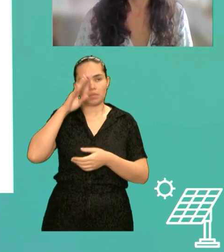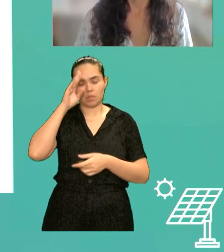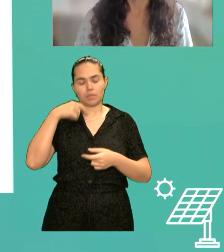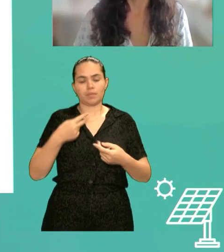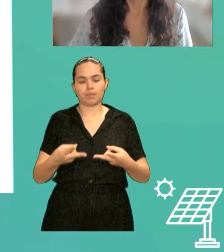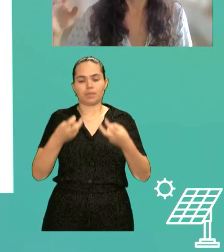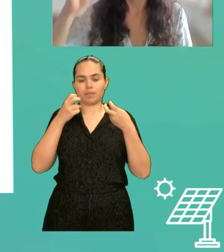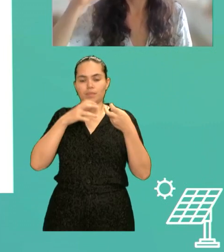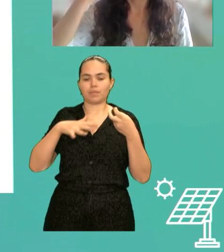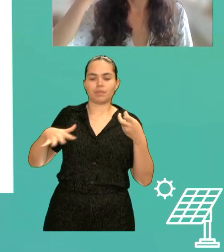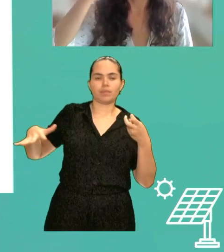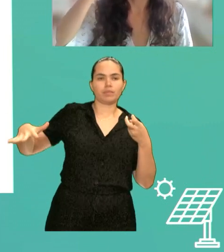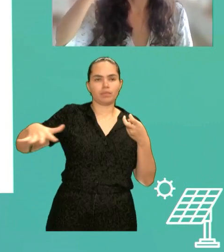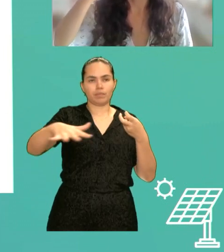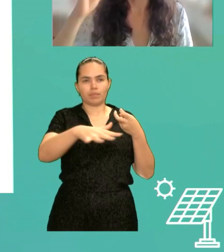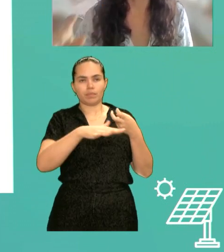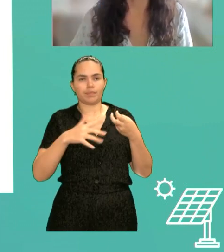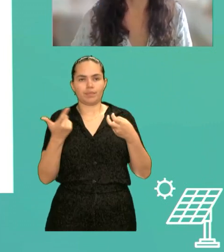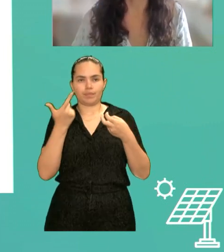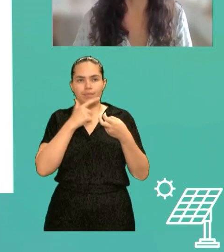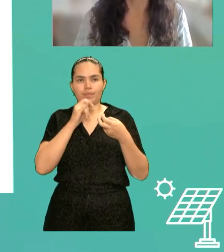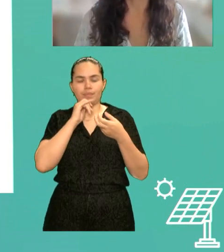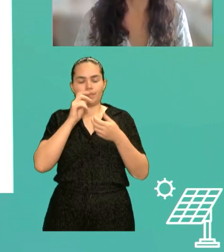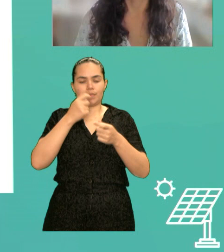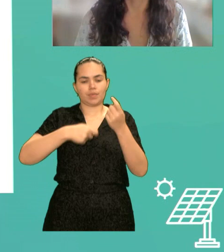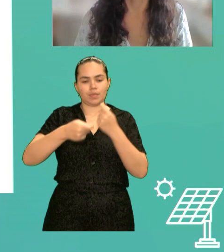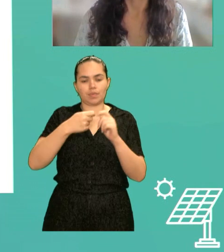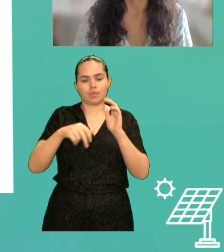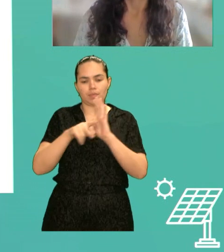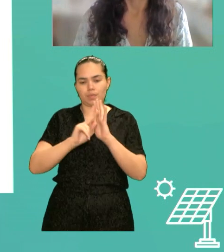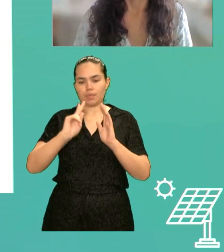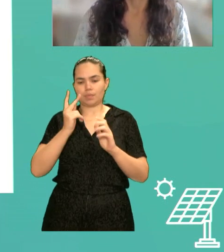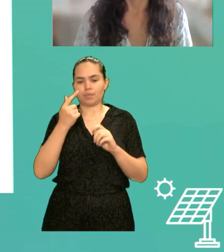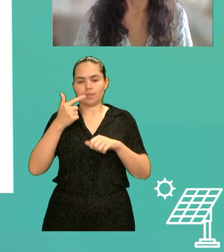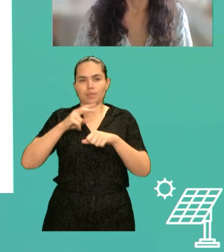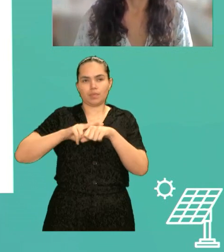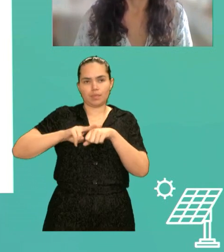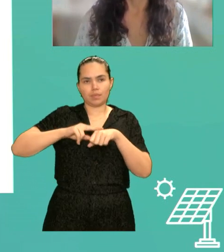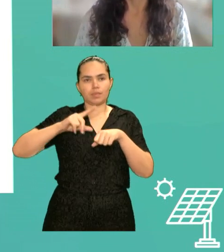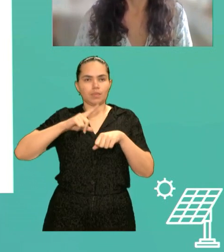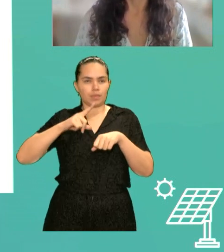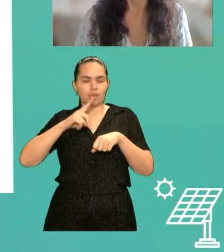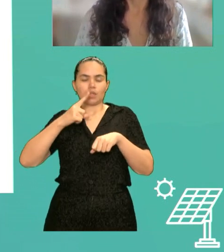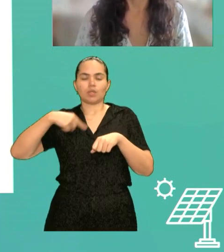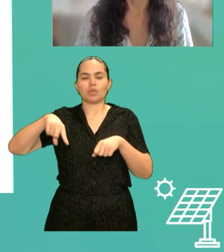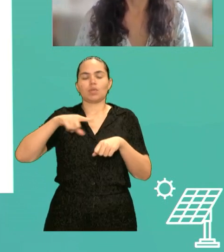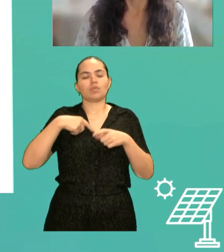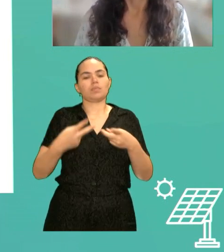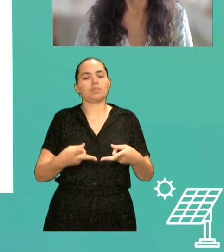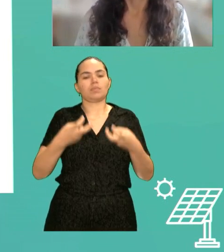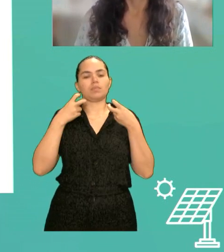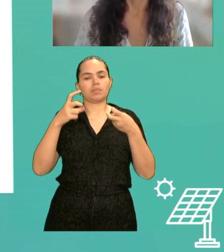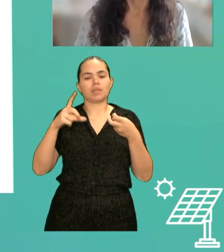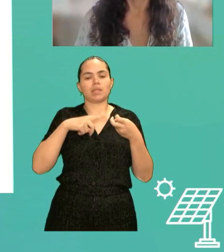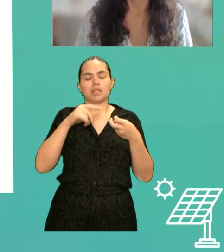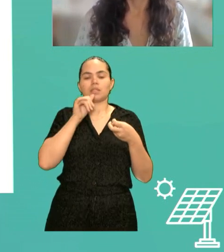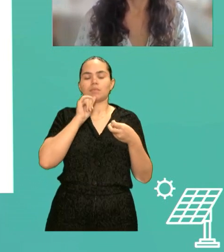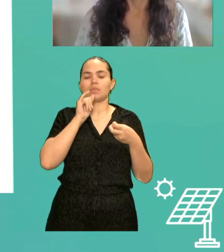of the green hydrogen or the hydrogen economy, we see hydrogen as a key piece for